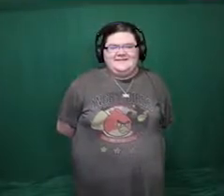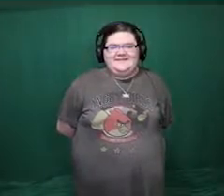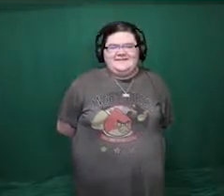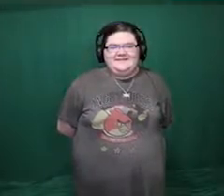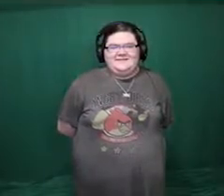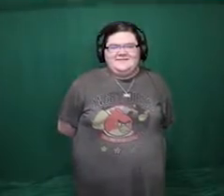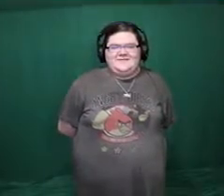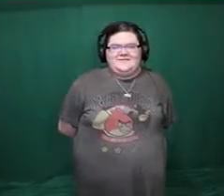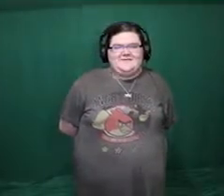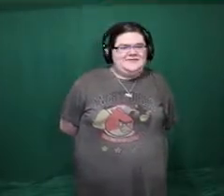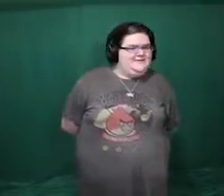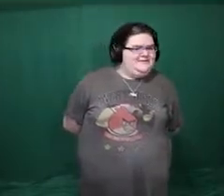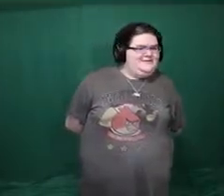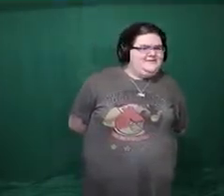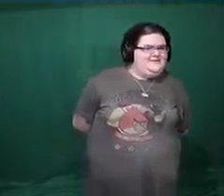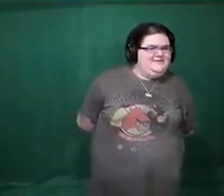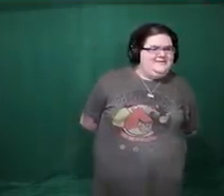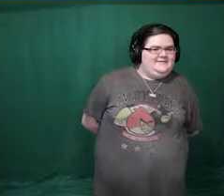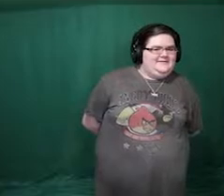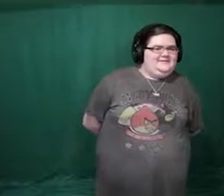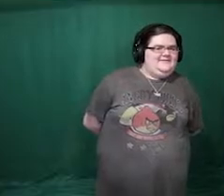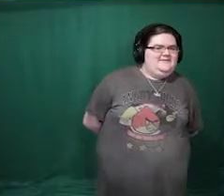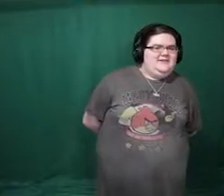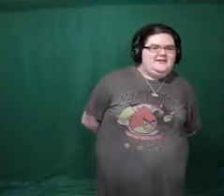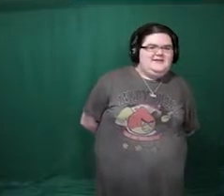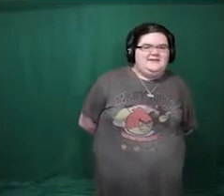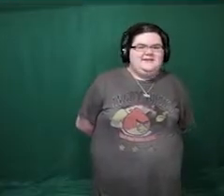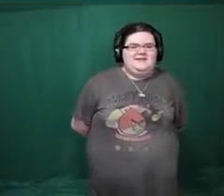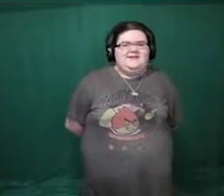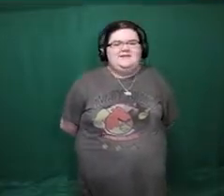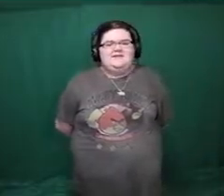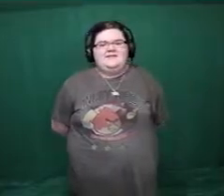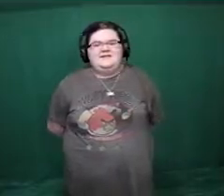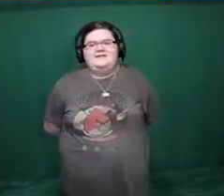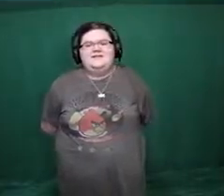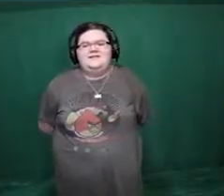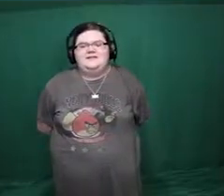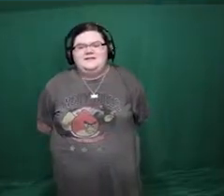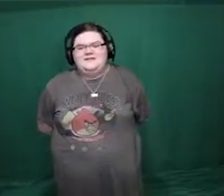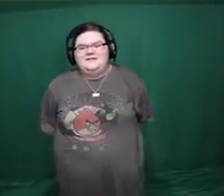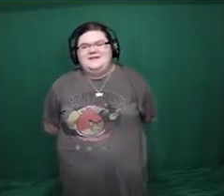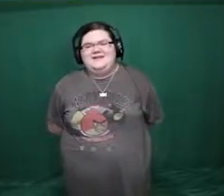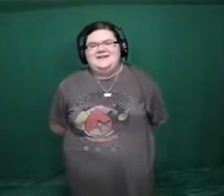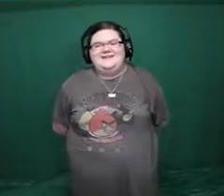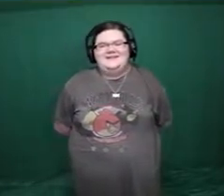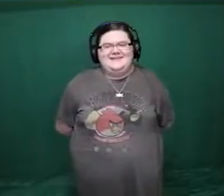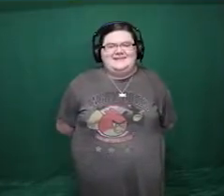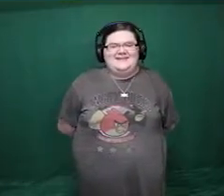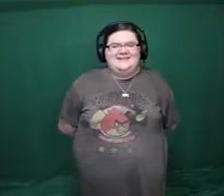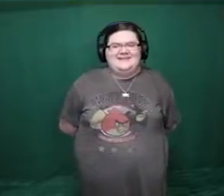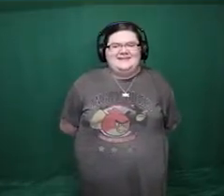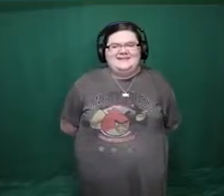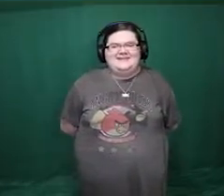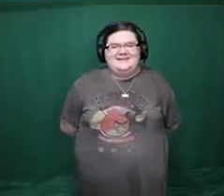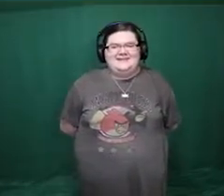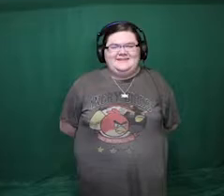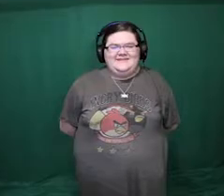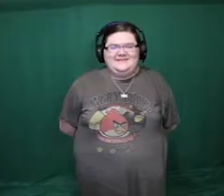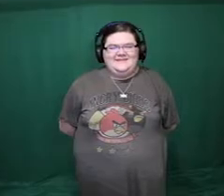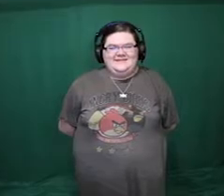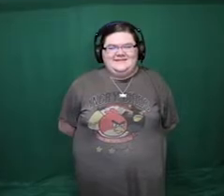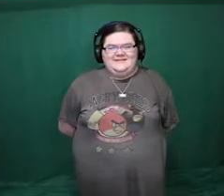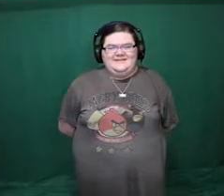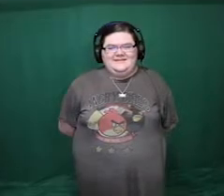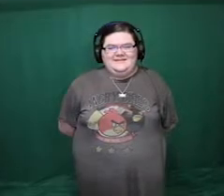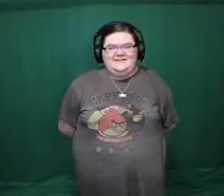Why? What? Lads. Oh, do you know what? The logic. Work together. No one works together. Yeah, ever. Exactly. Ever. They exactly. Never realise that if